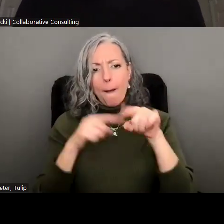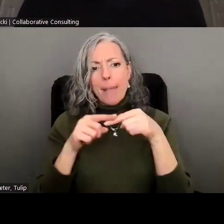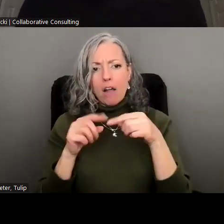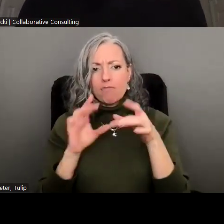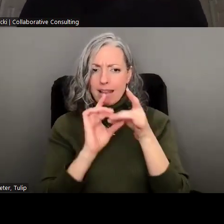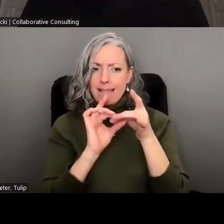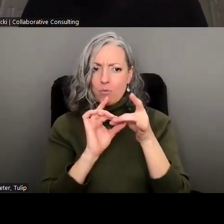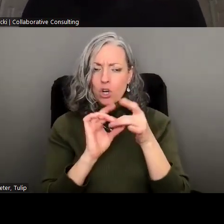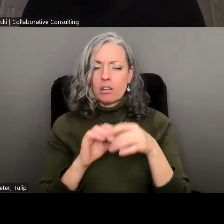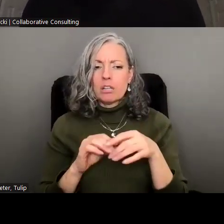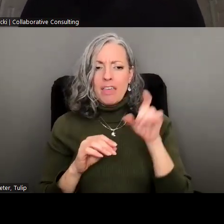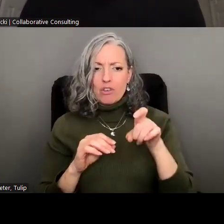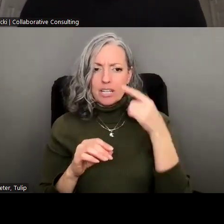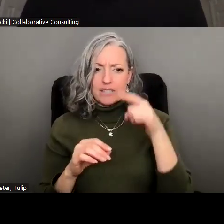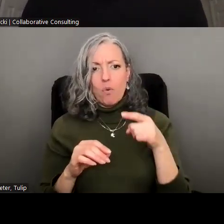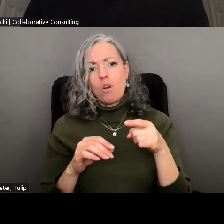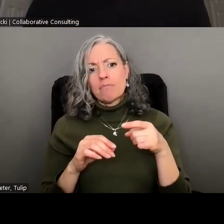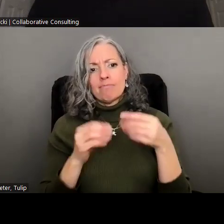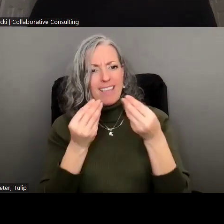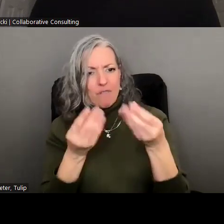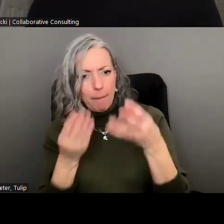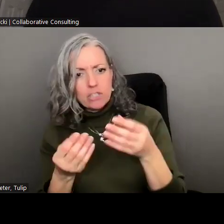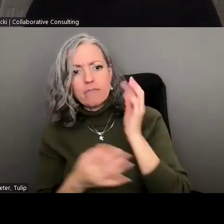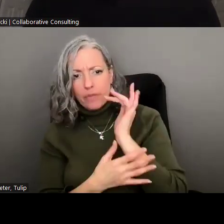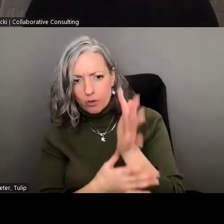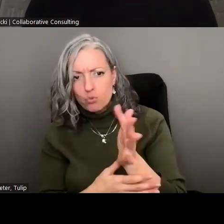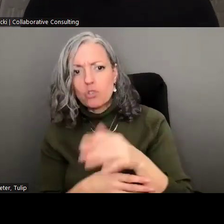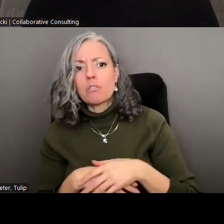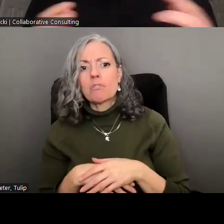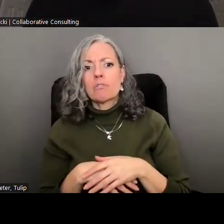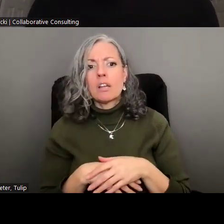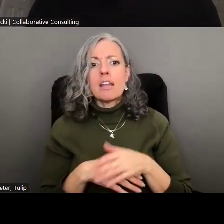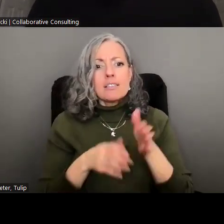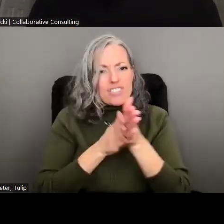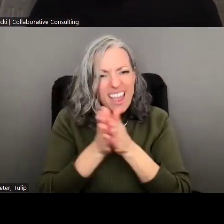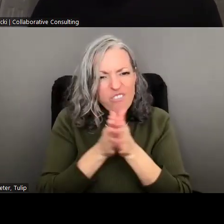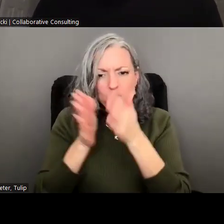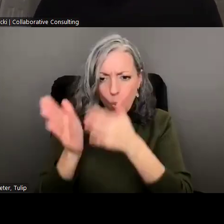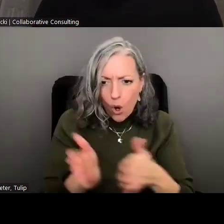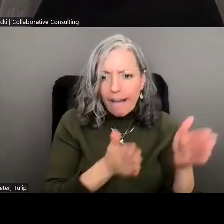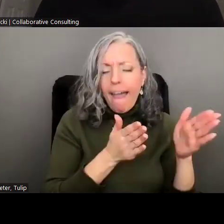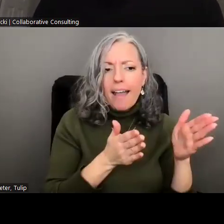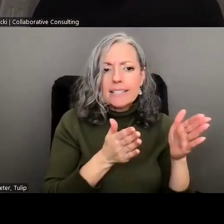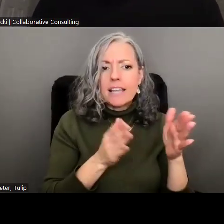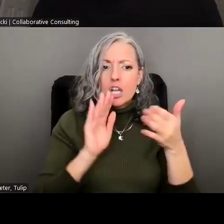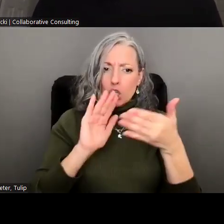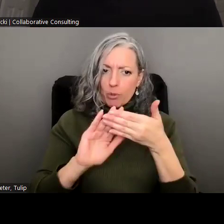needs for, let's say, resources in the future. And there's efforts to organize